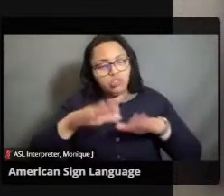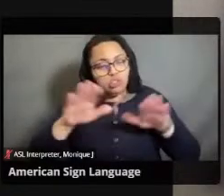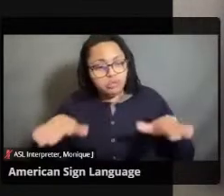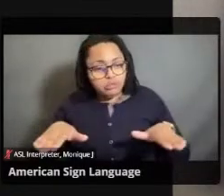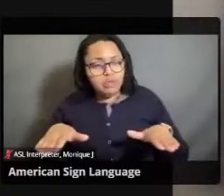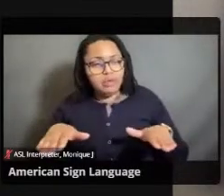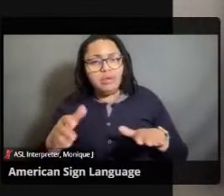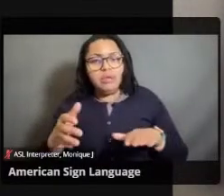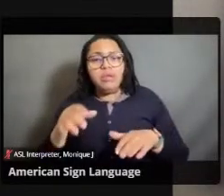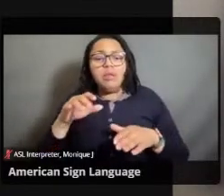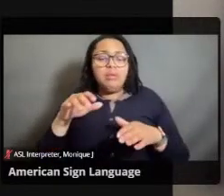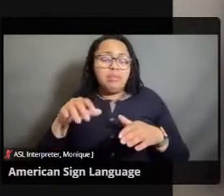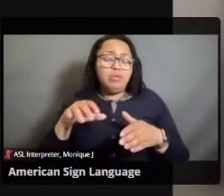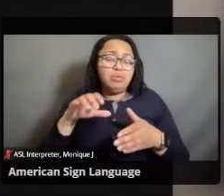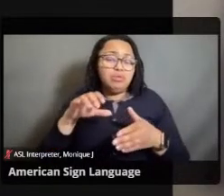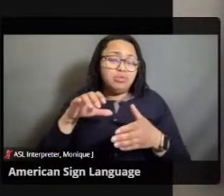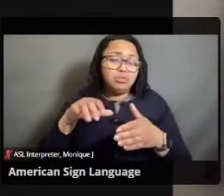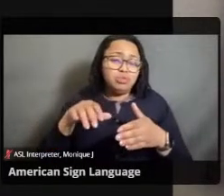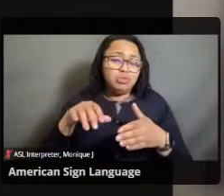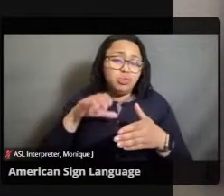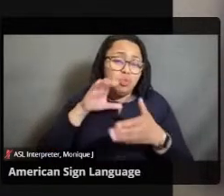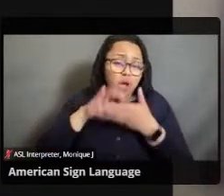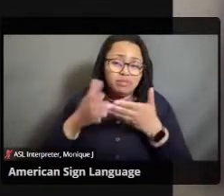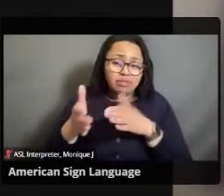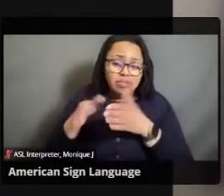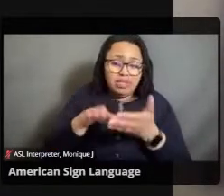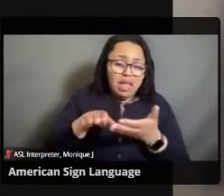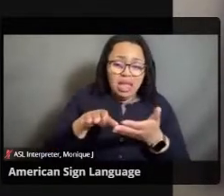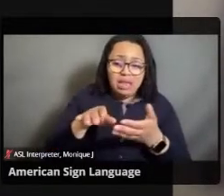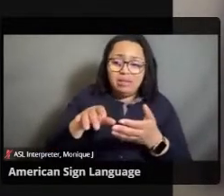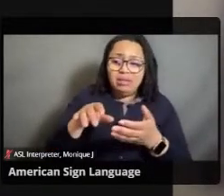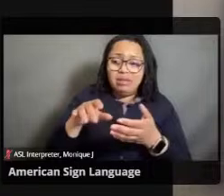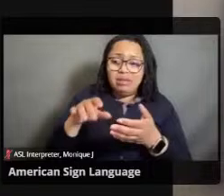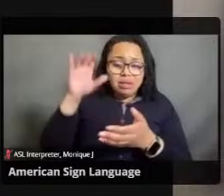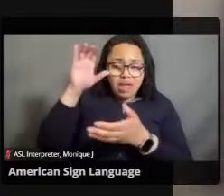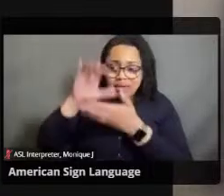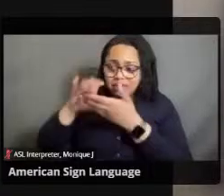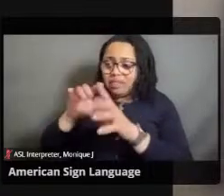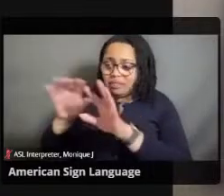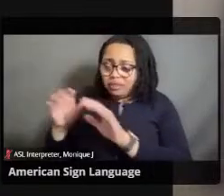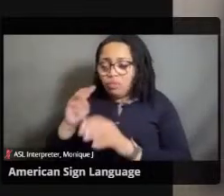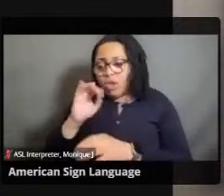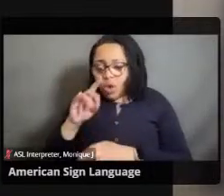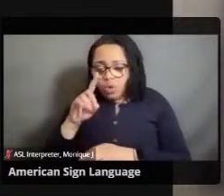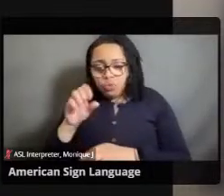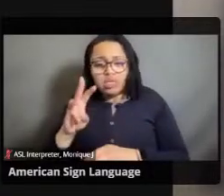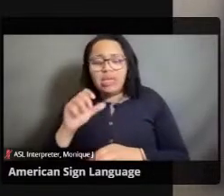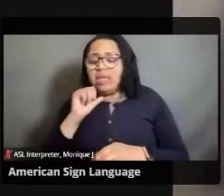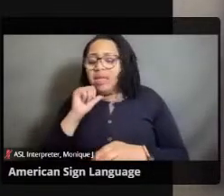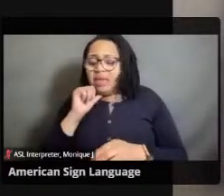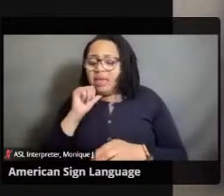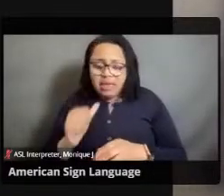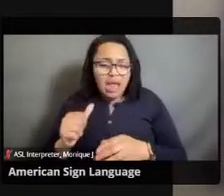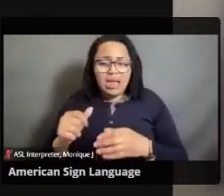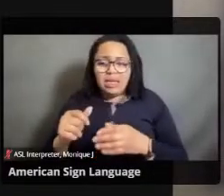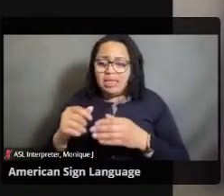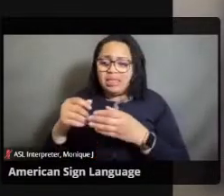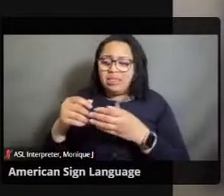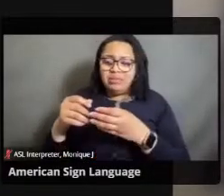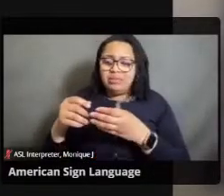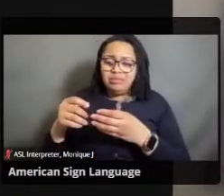widows, and to not shed innocent blood. We learn in the Bible we're supposed to